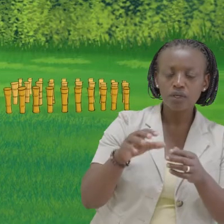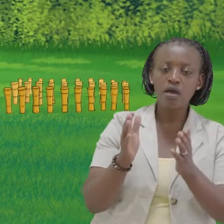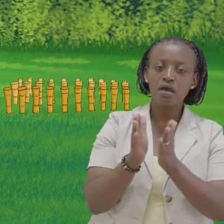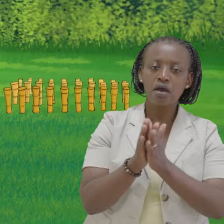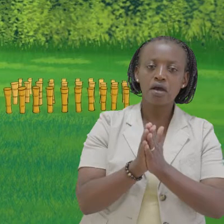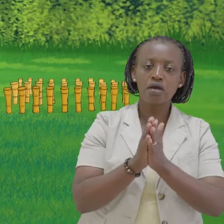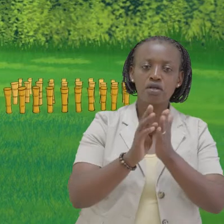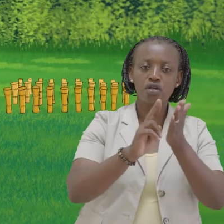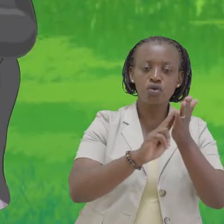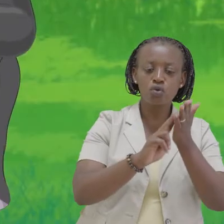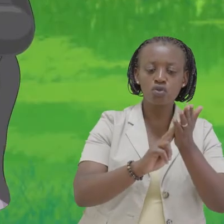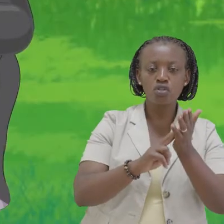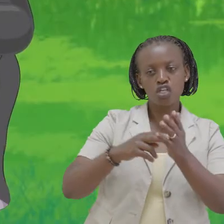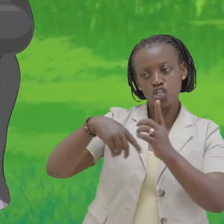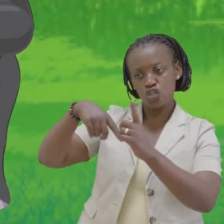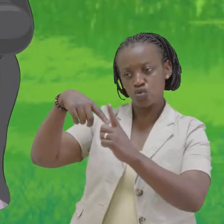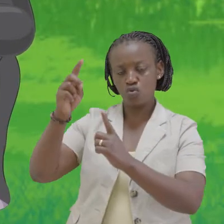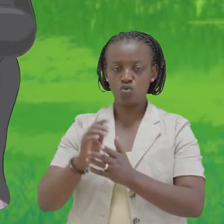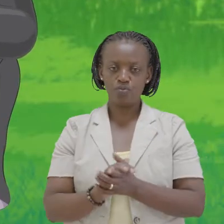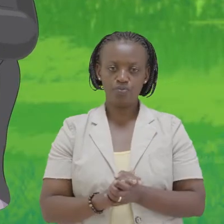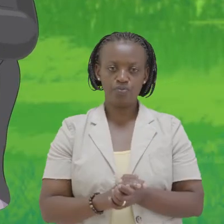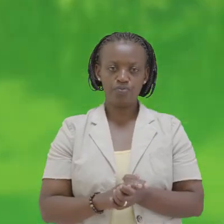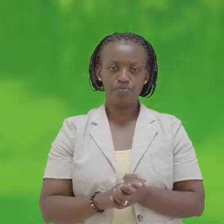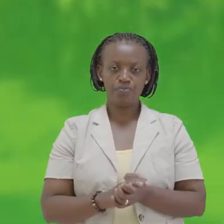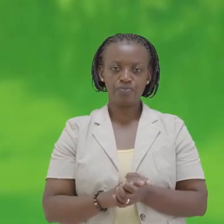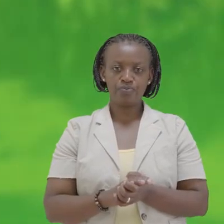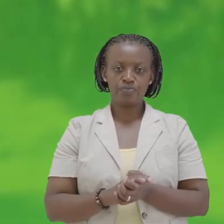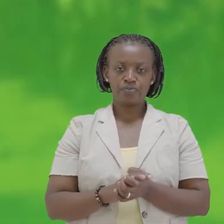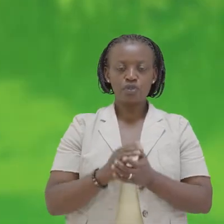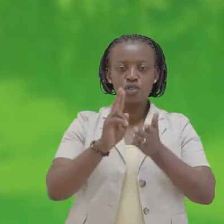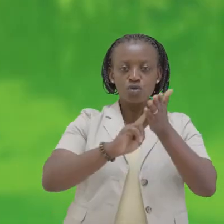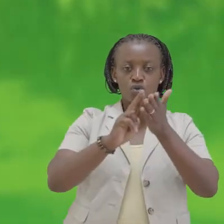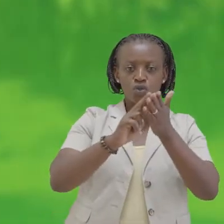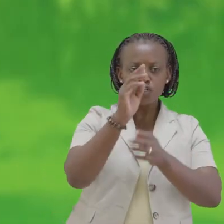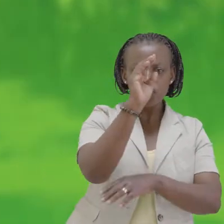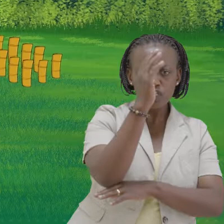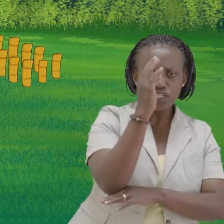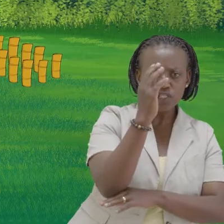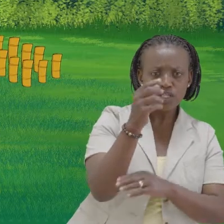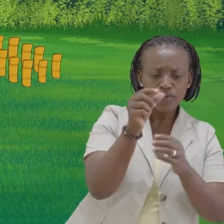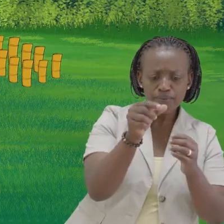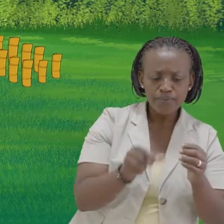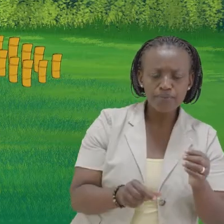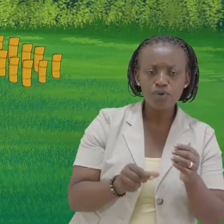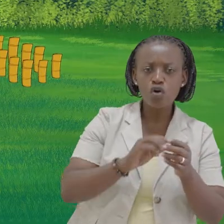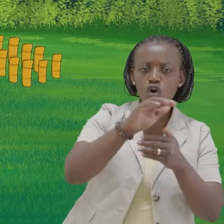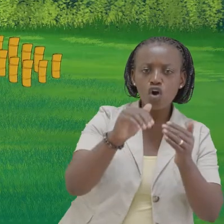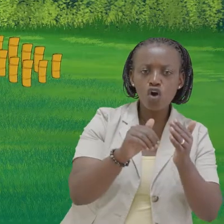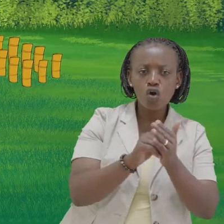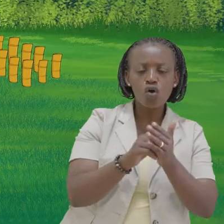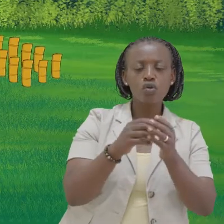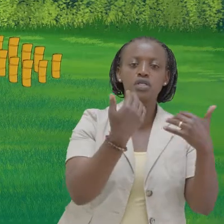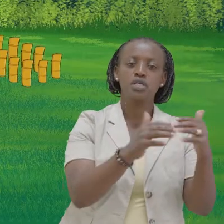with 30 bamboo sticks and we use a small wooden ball to hit the